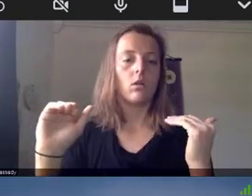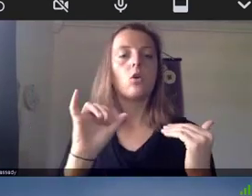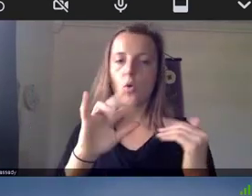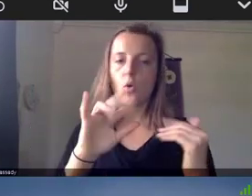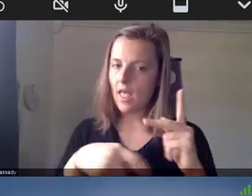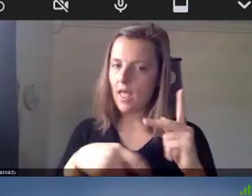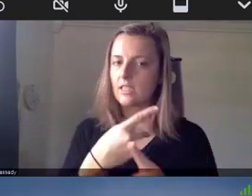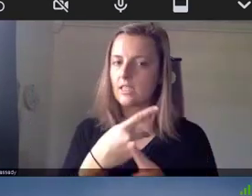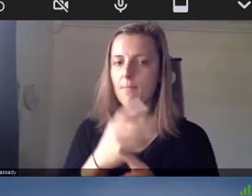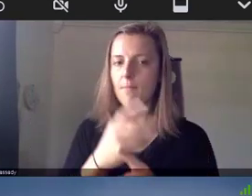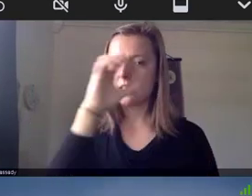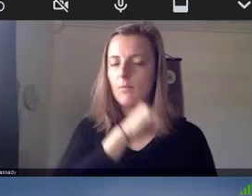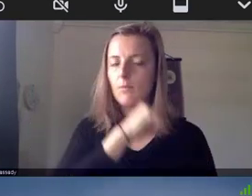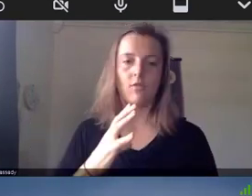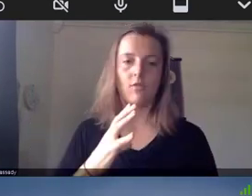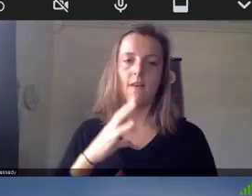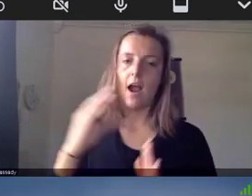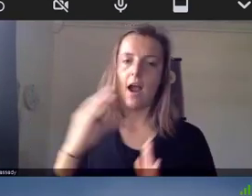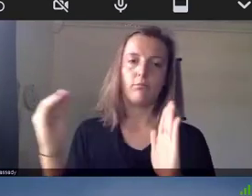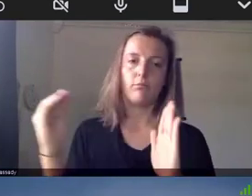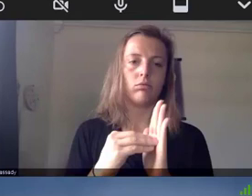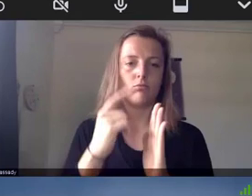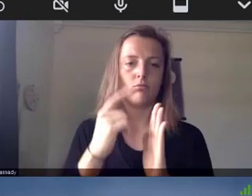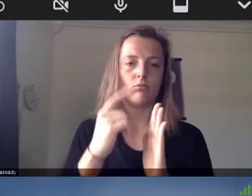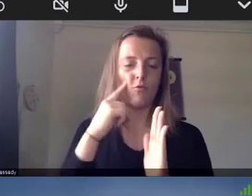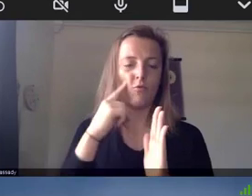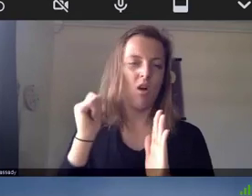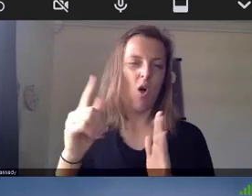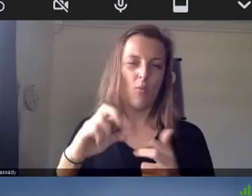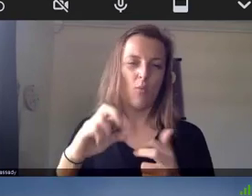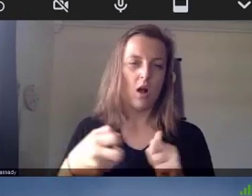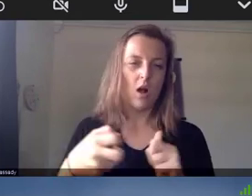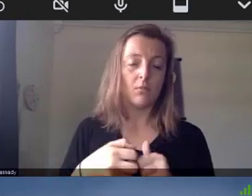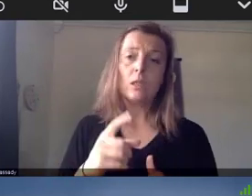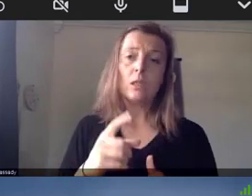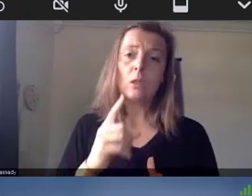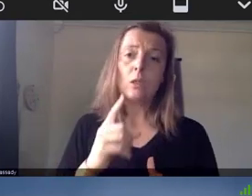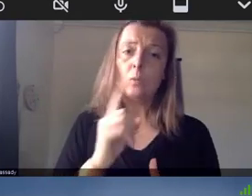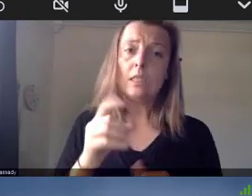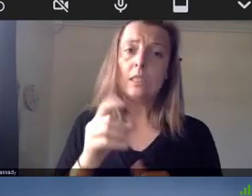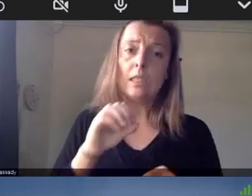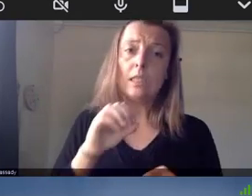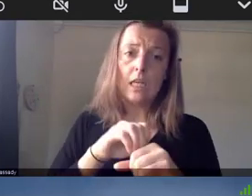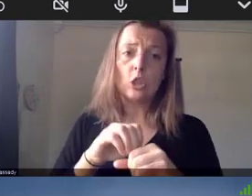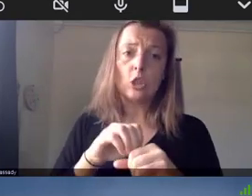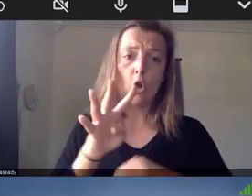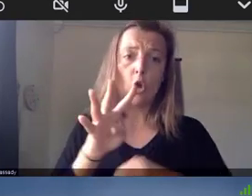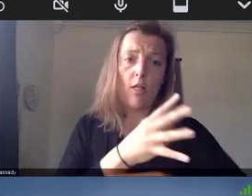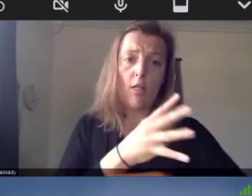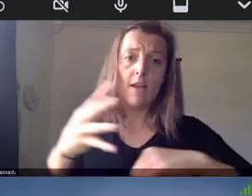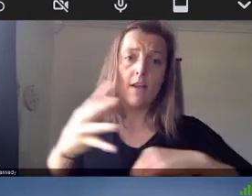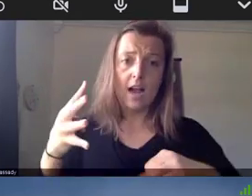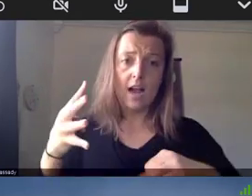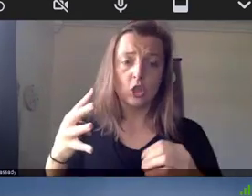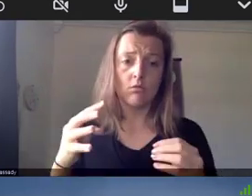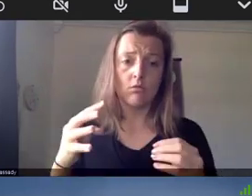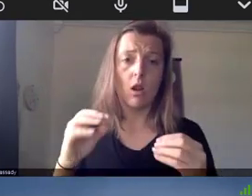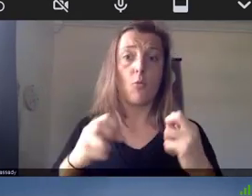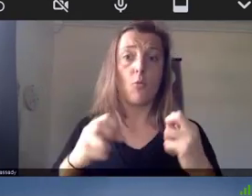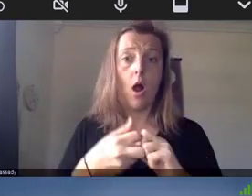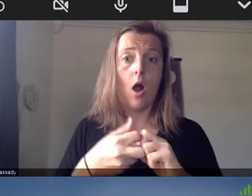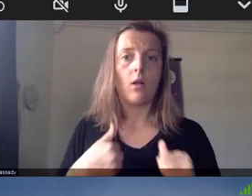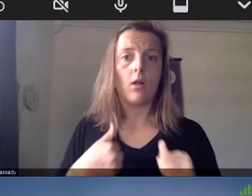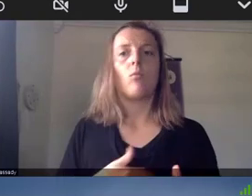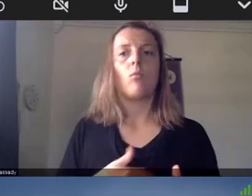an internal convection problem, we're assuming that, or at least a heat